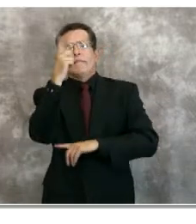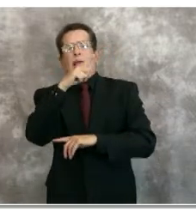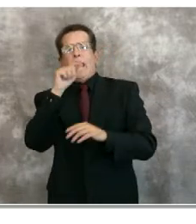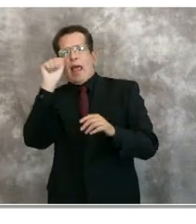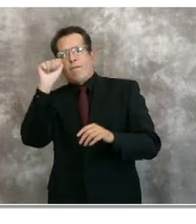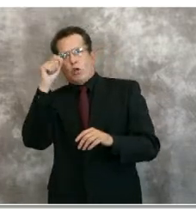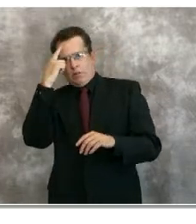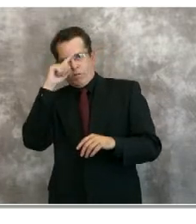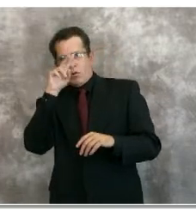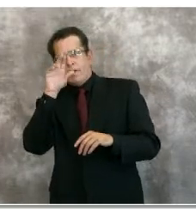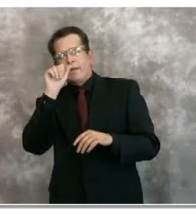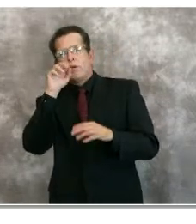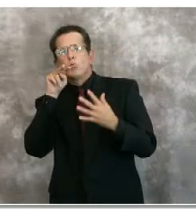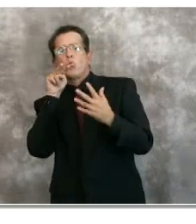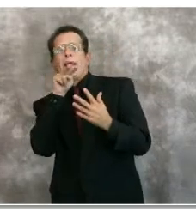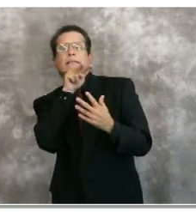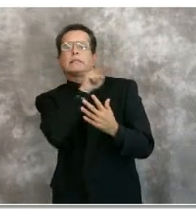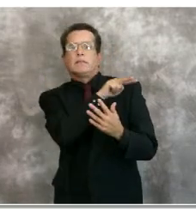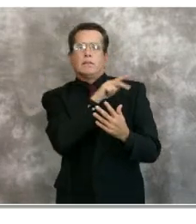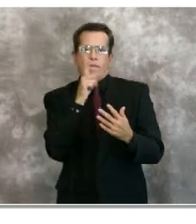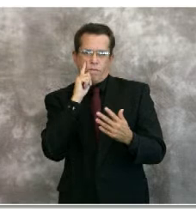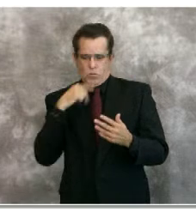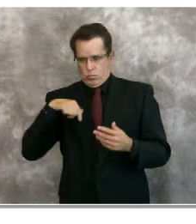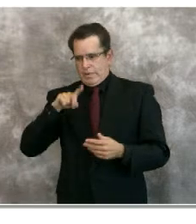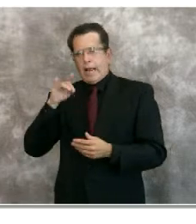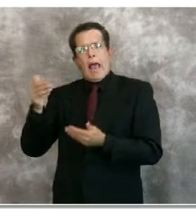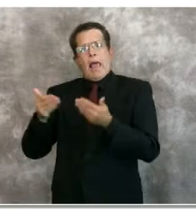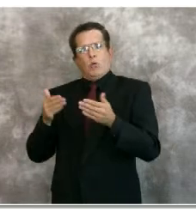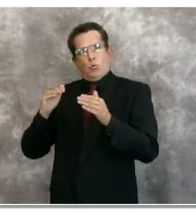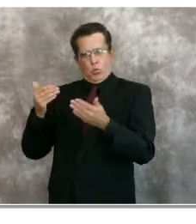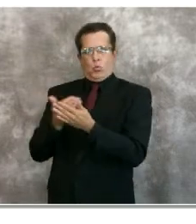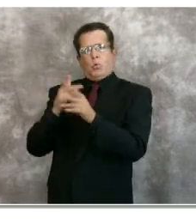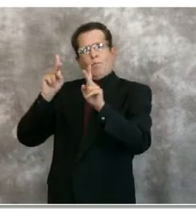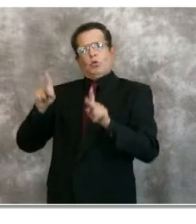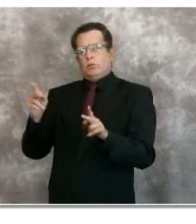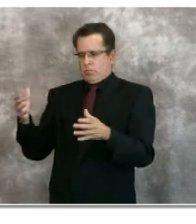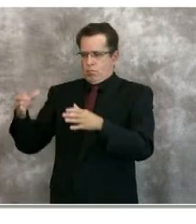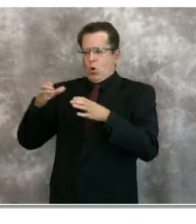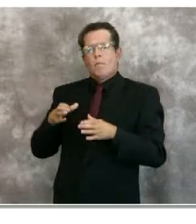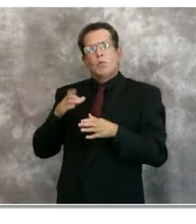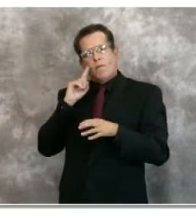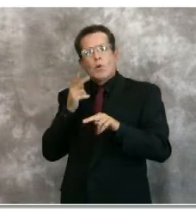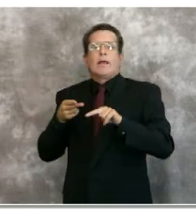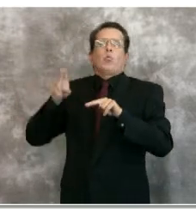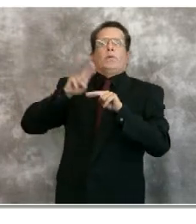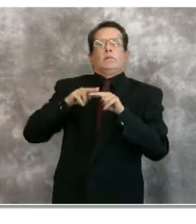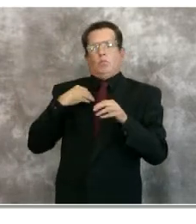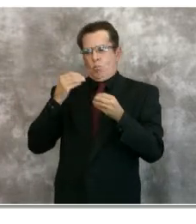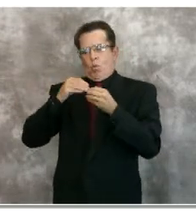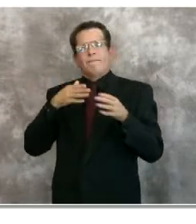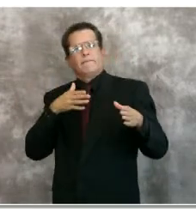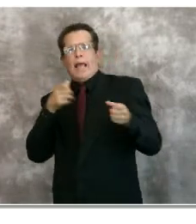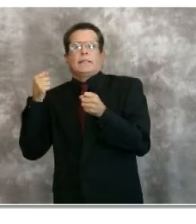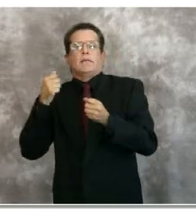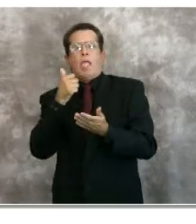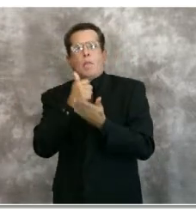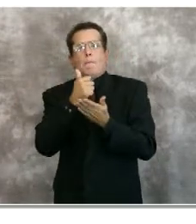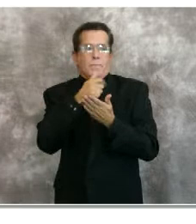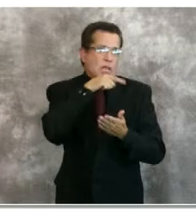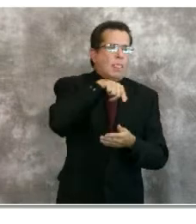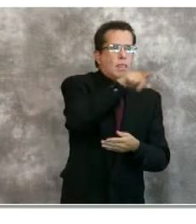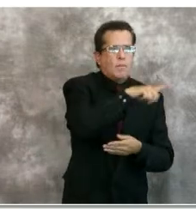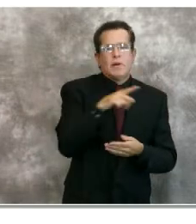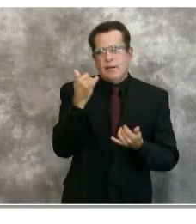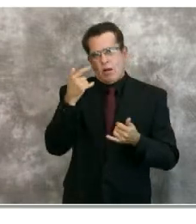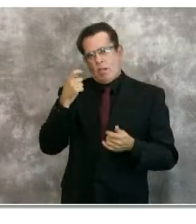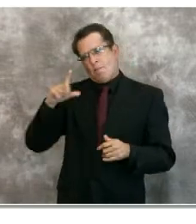lot last week, and the efforts we have around onboarding new case investigators to increase this percentage and increase it quickly remains below where we